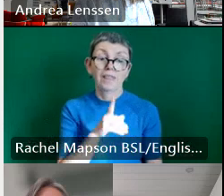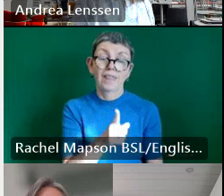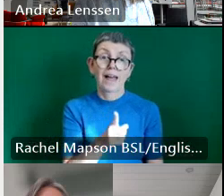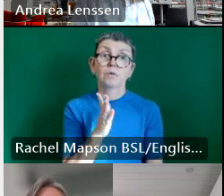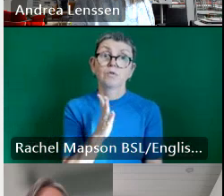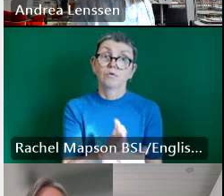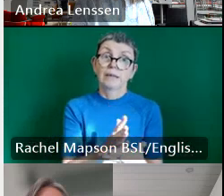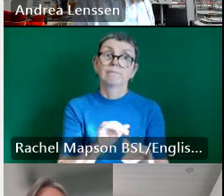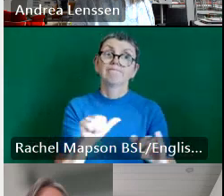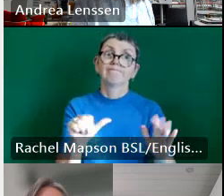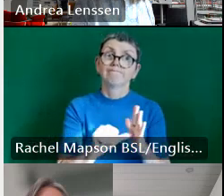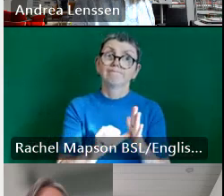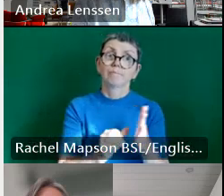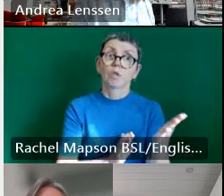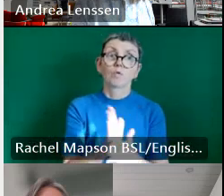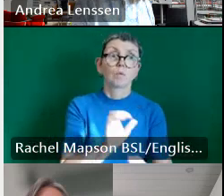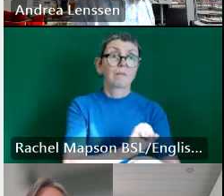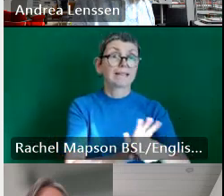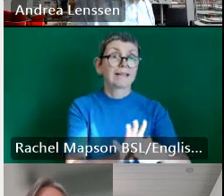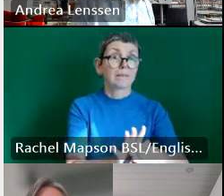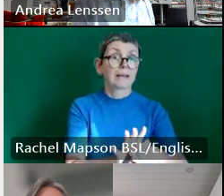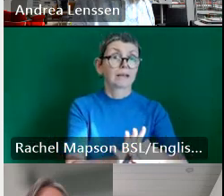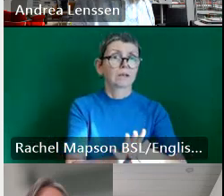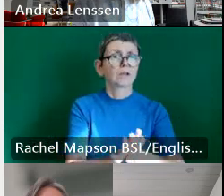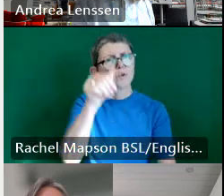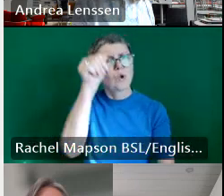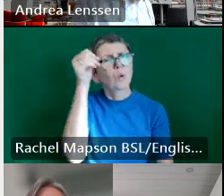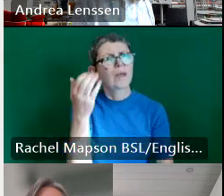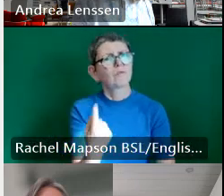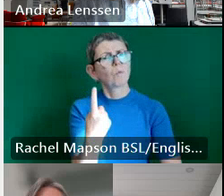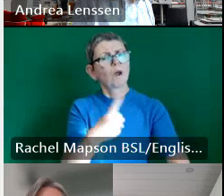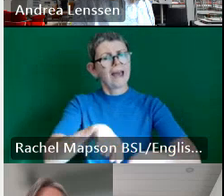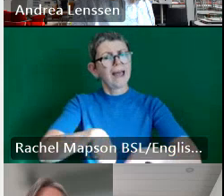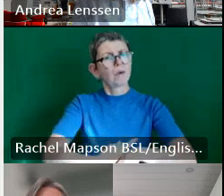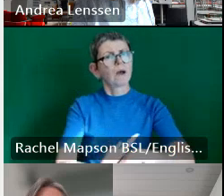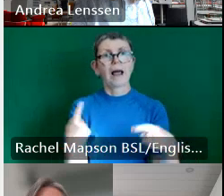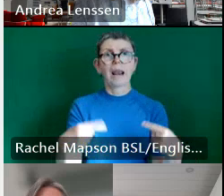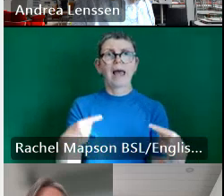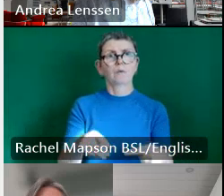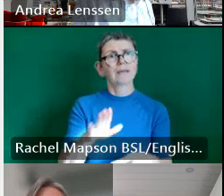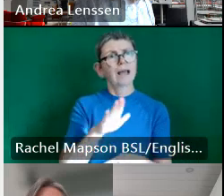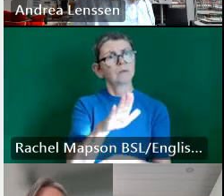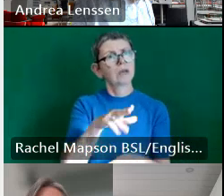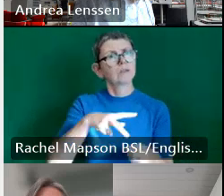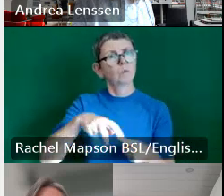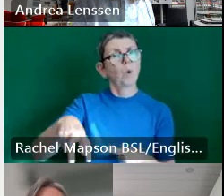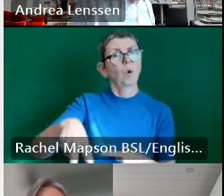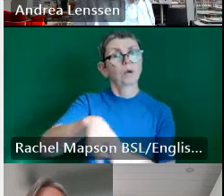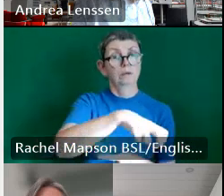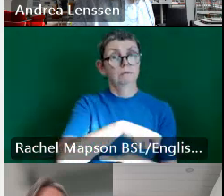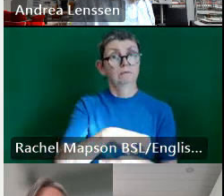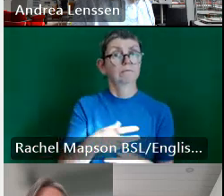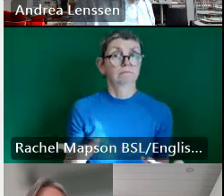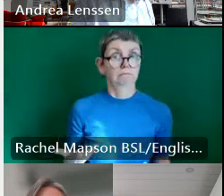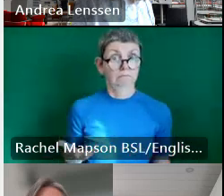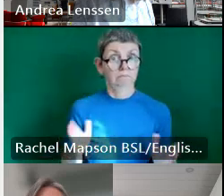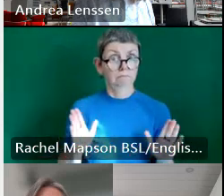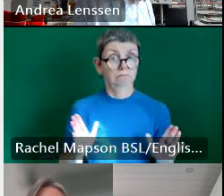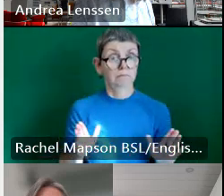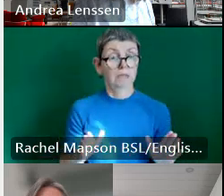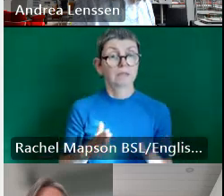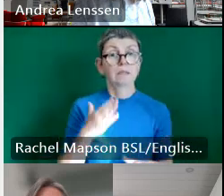pandemic. So, as you knew, we had 1 hour of time outside our homes to exercise. Black men and